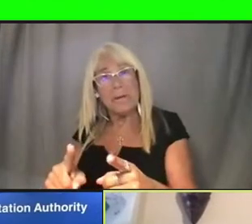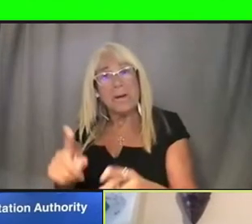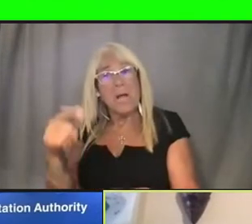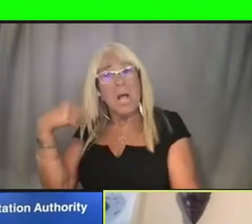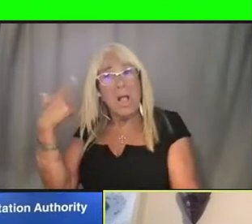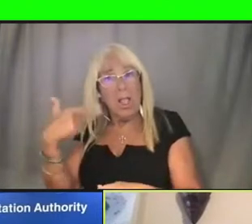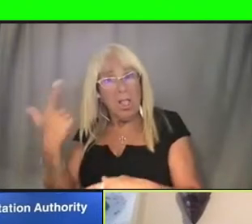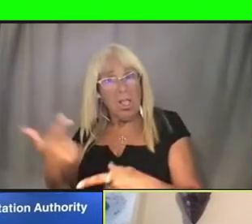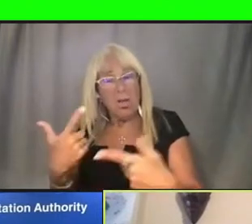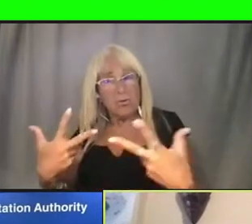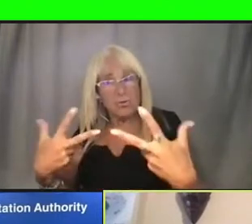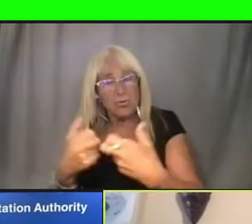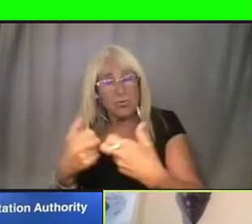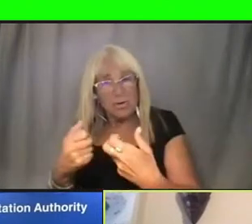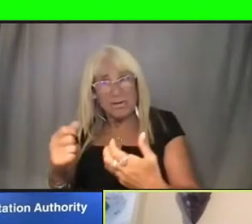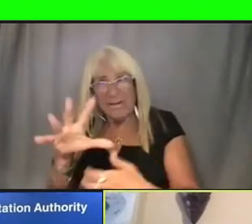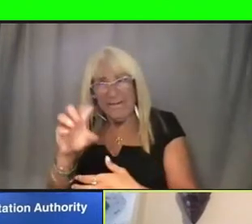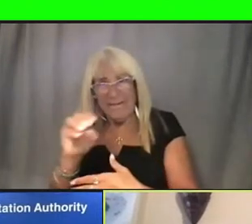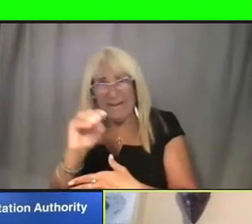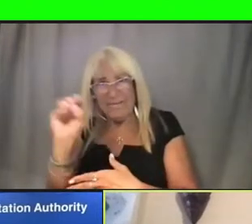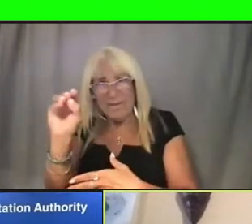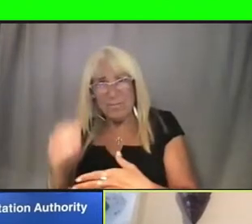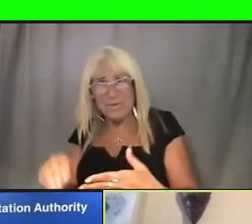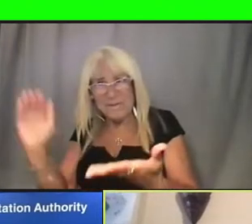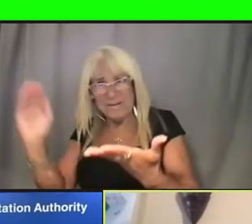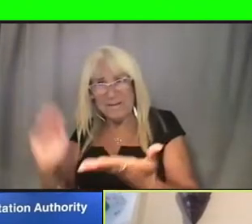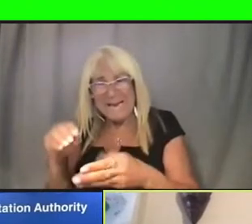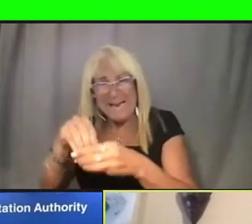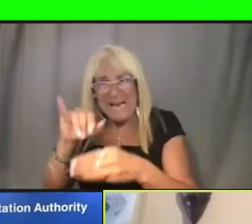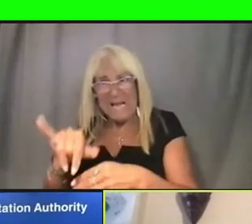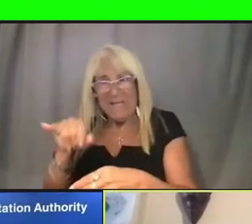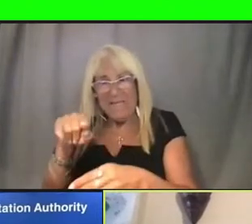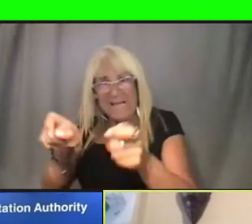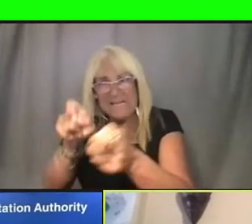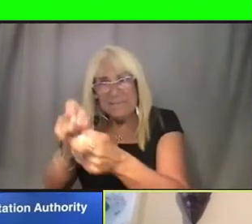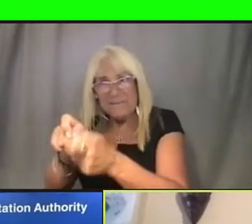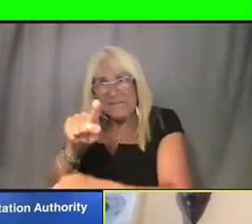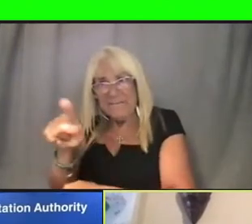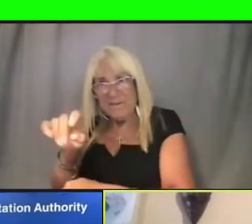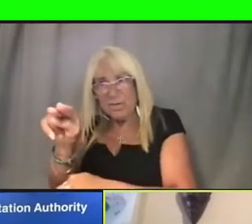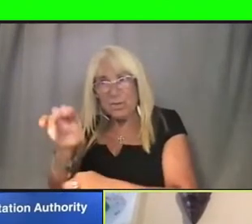50 percent in the congestion pricing Zone with a 15 percent